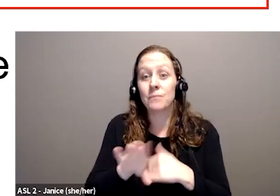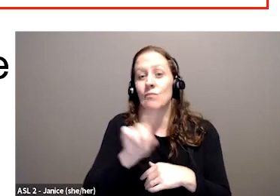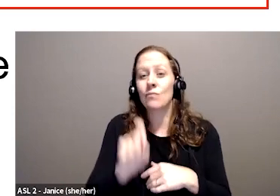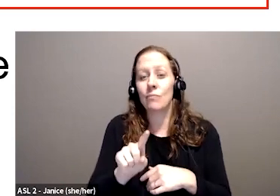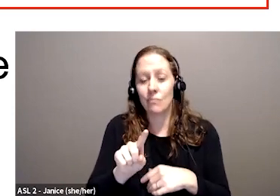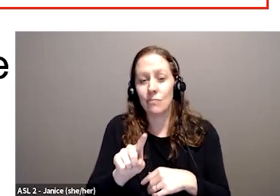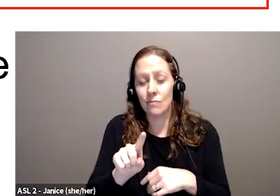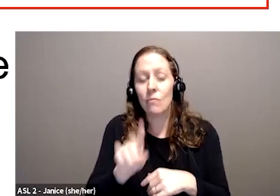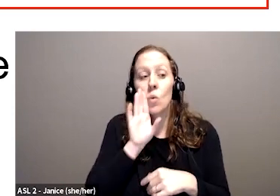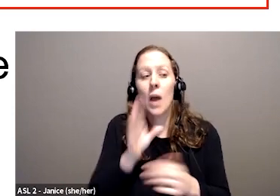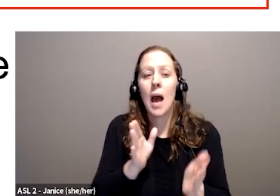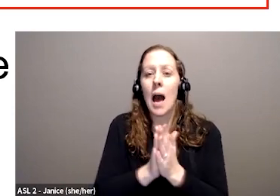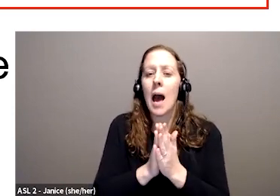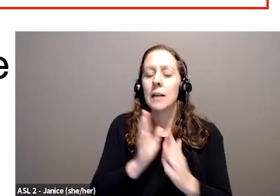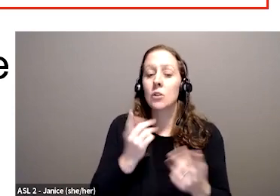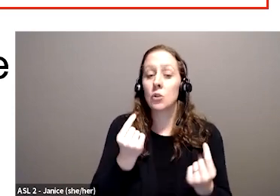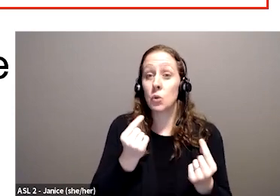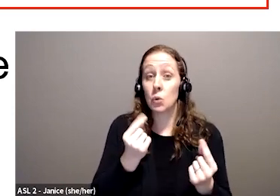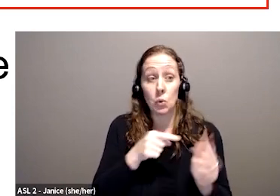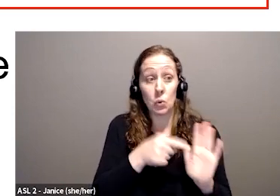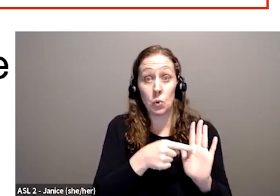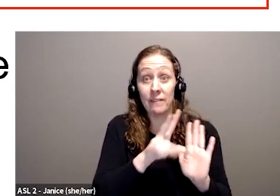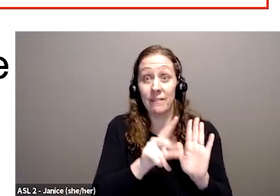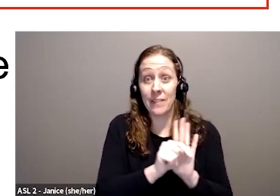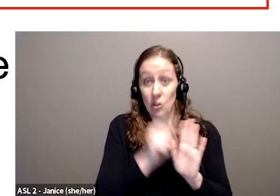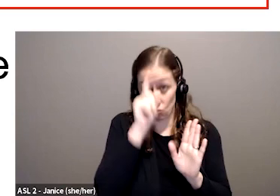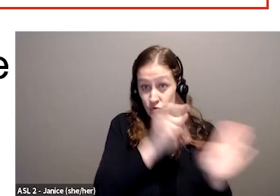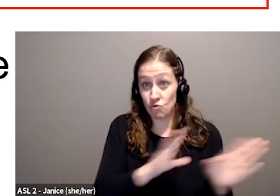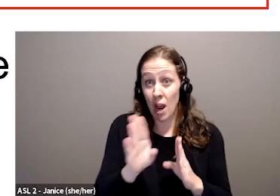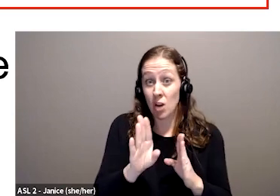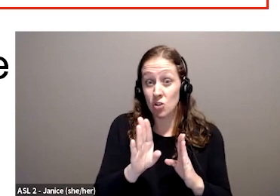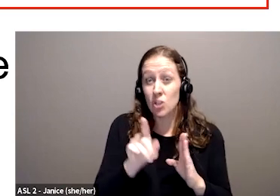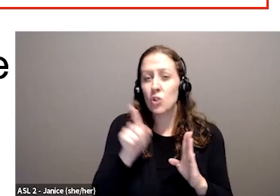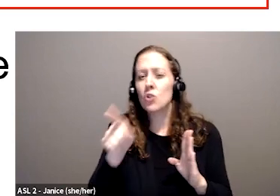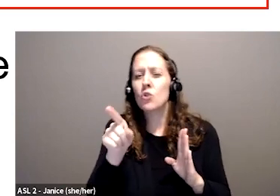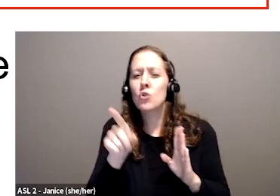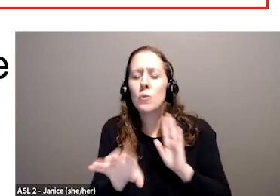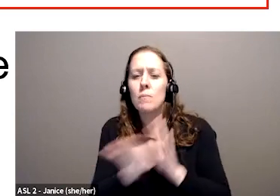the strategies for inclusion that were presented in the video. Now, if you don't want to